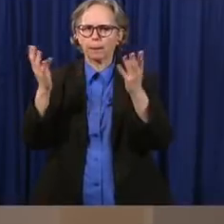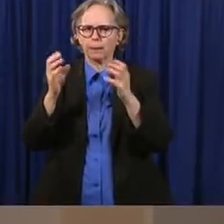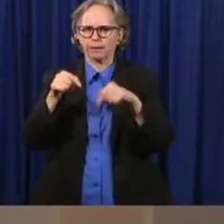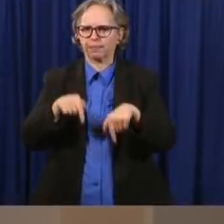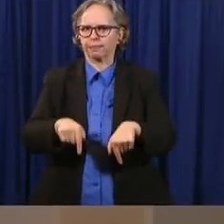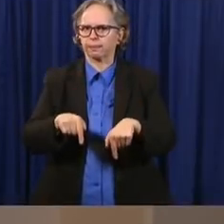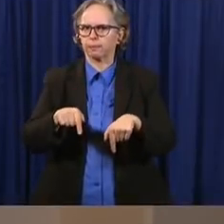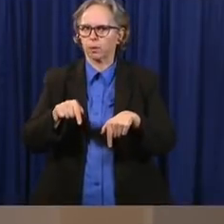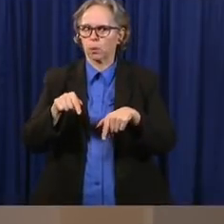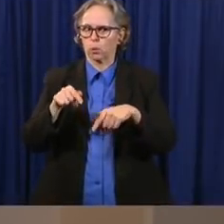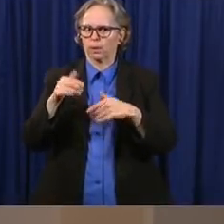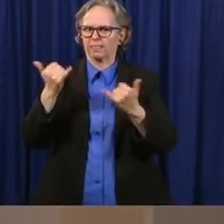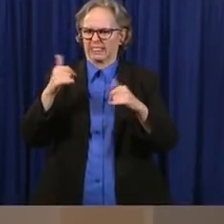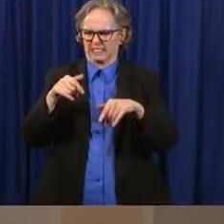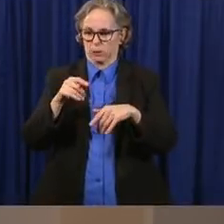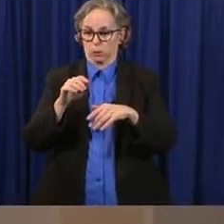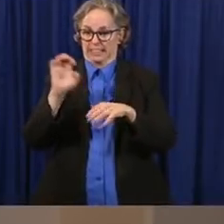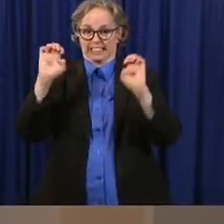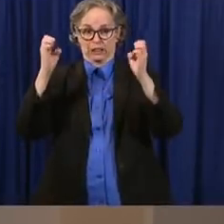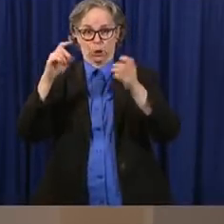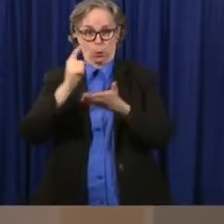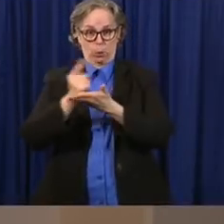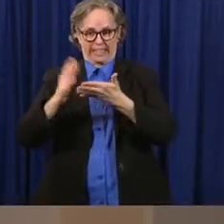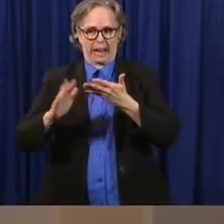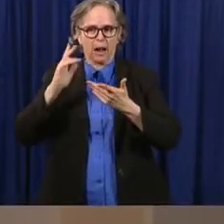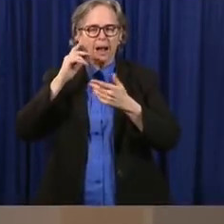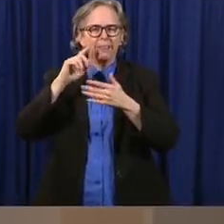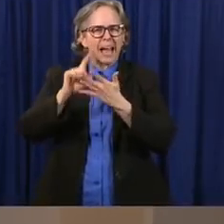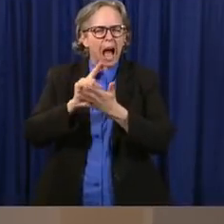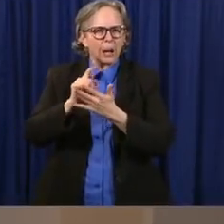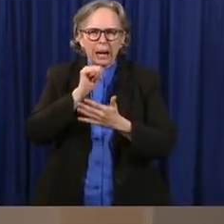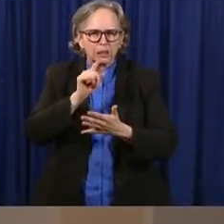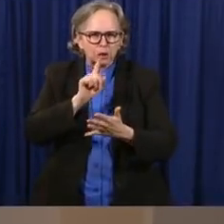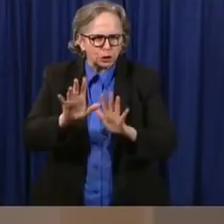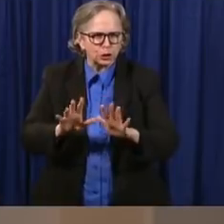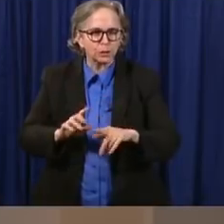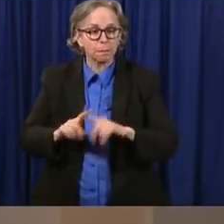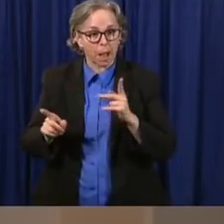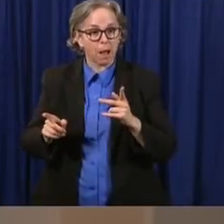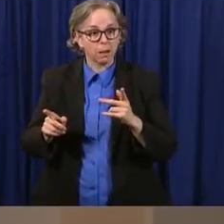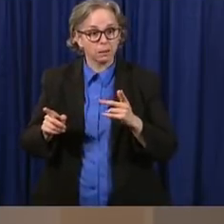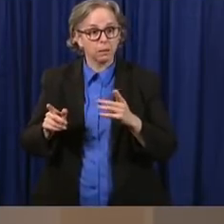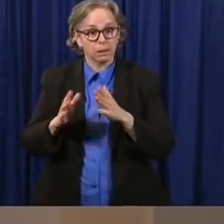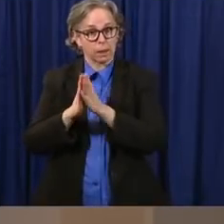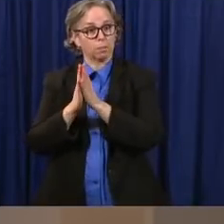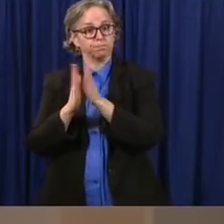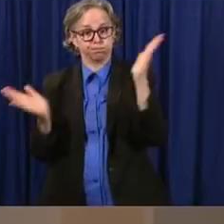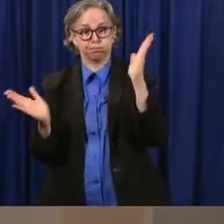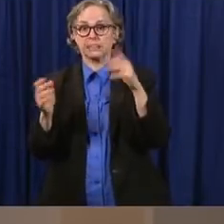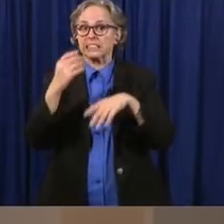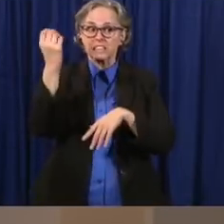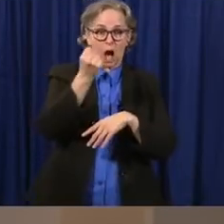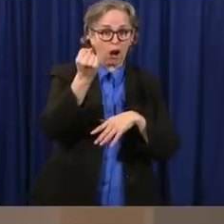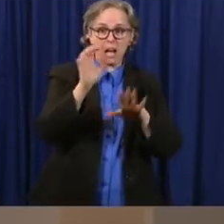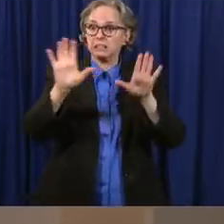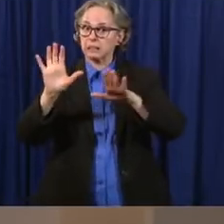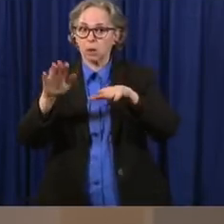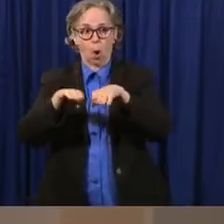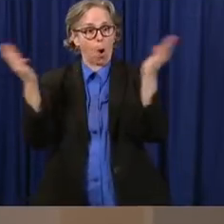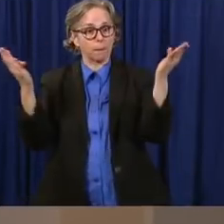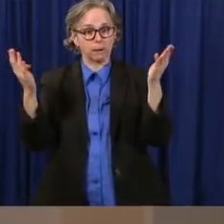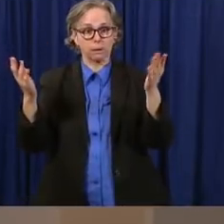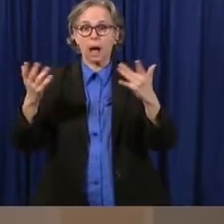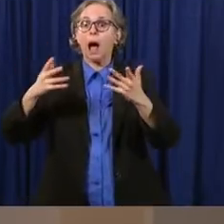operating every weekend, including Saturdays and Sundays, and the online system is available 24 hours a day.